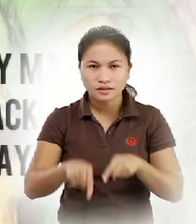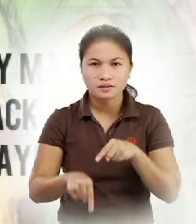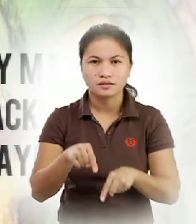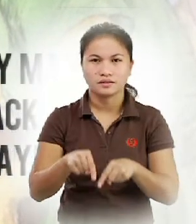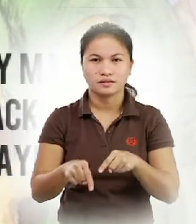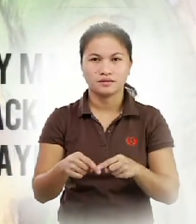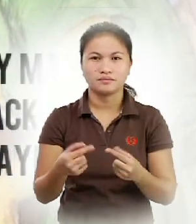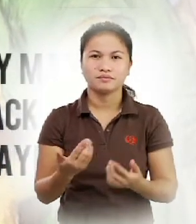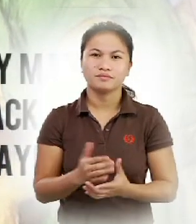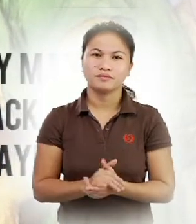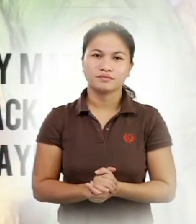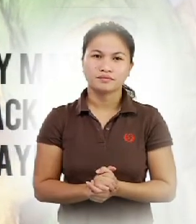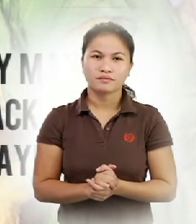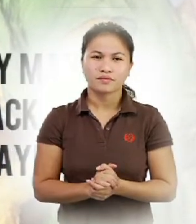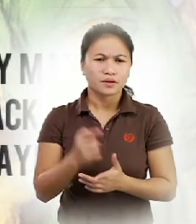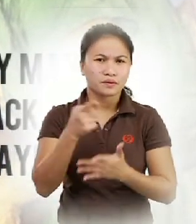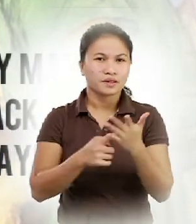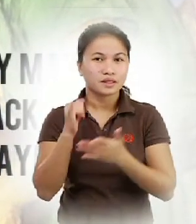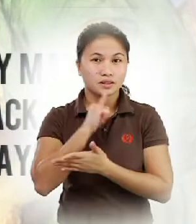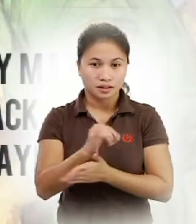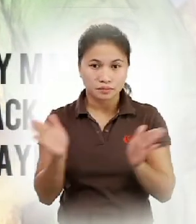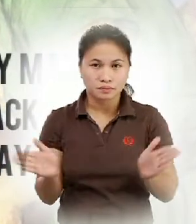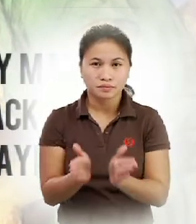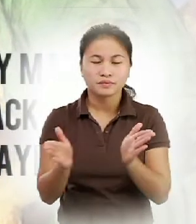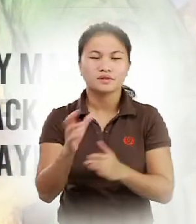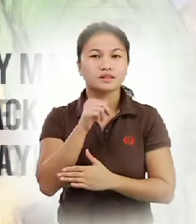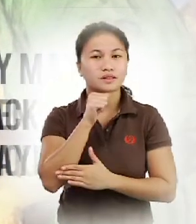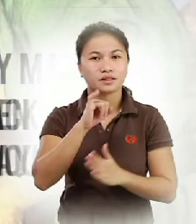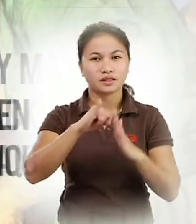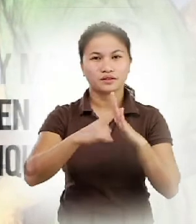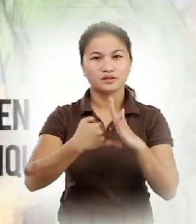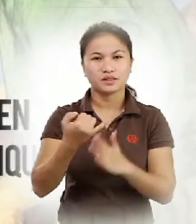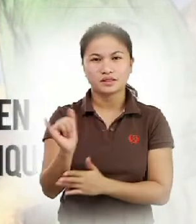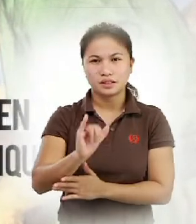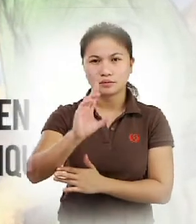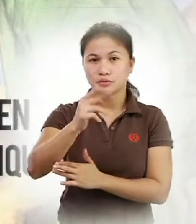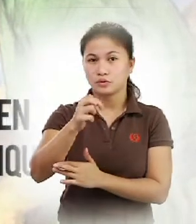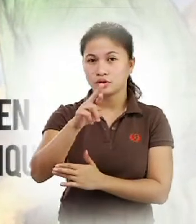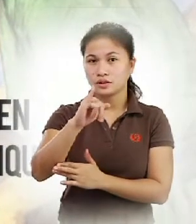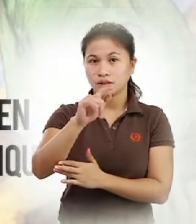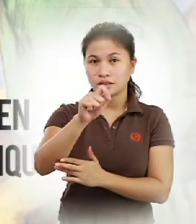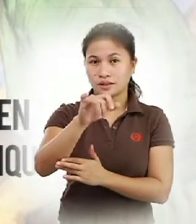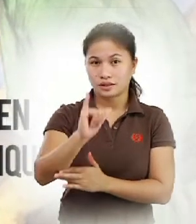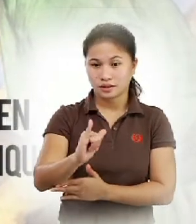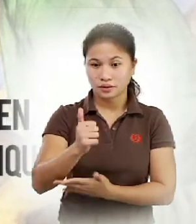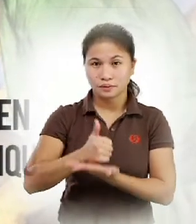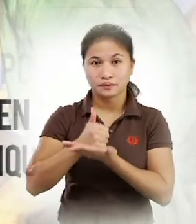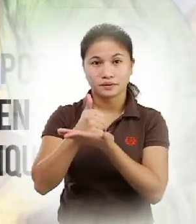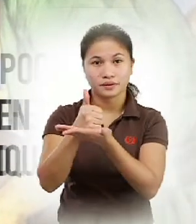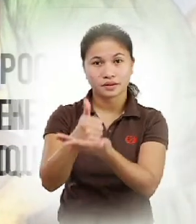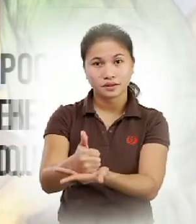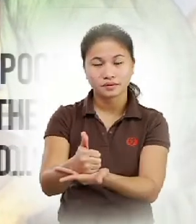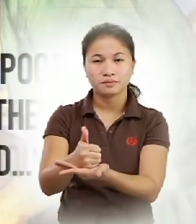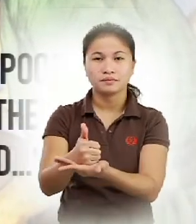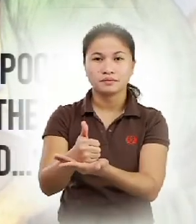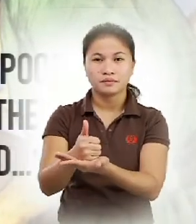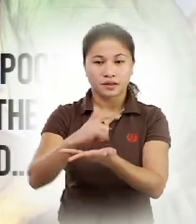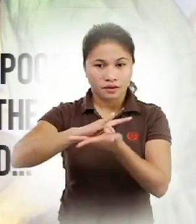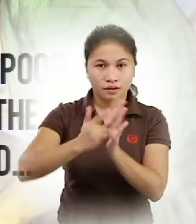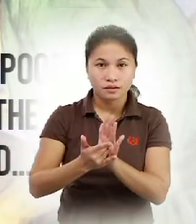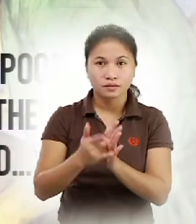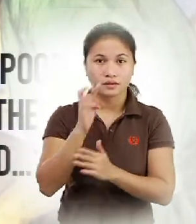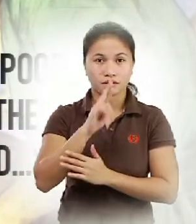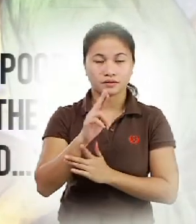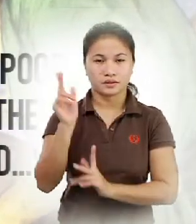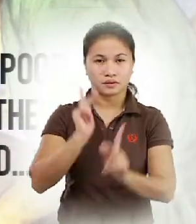is the motivation? Not just charity. Not just because these are the people who